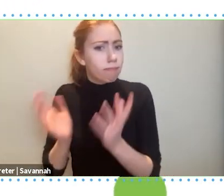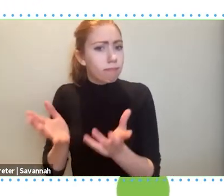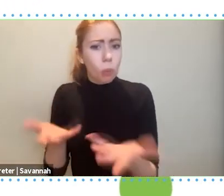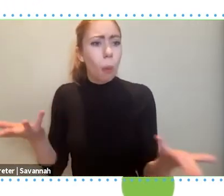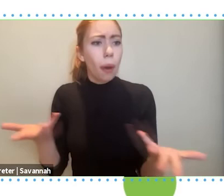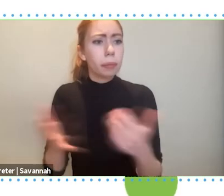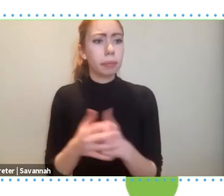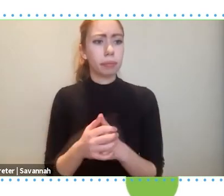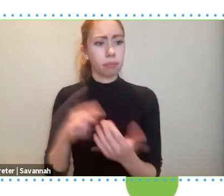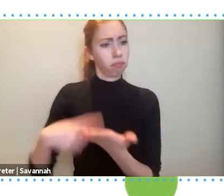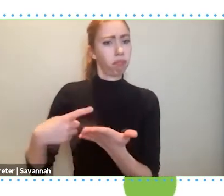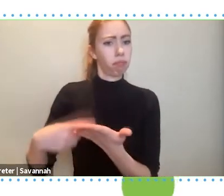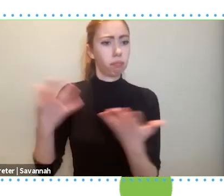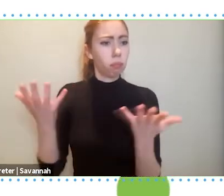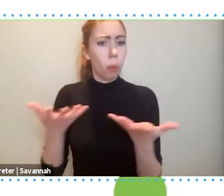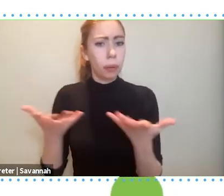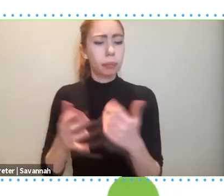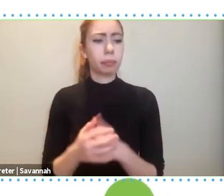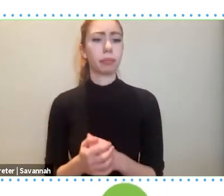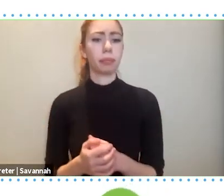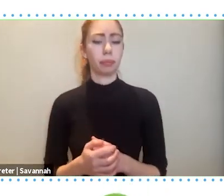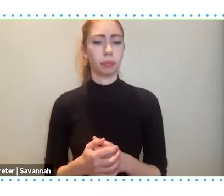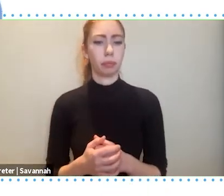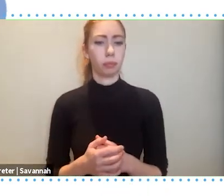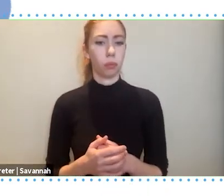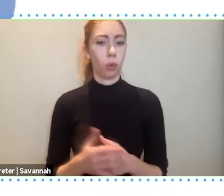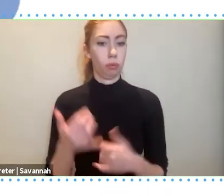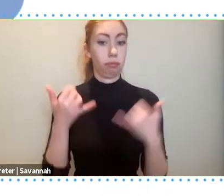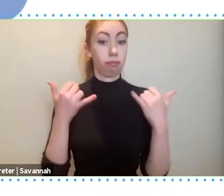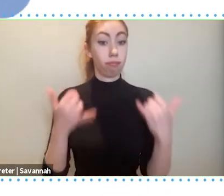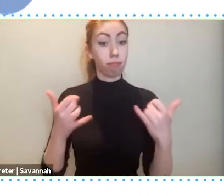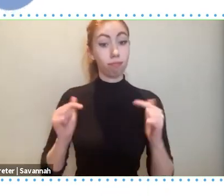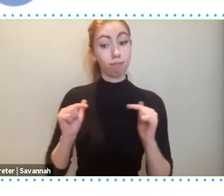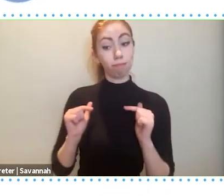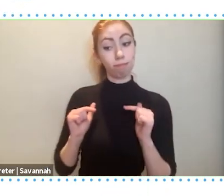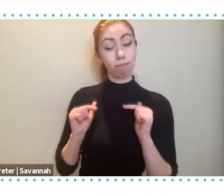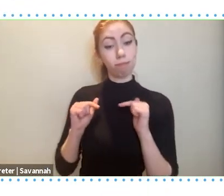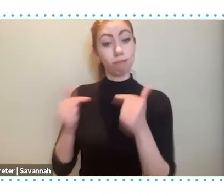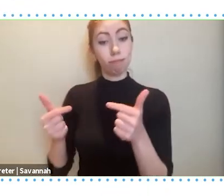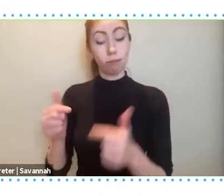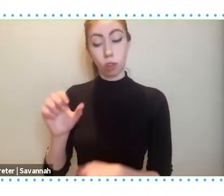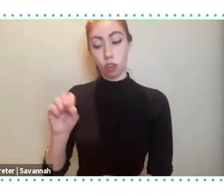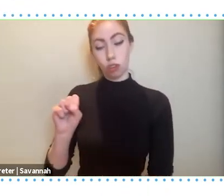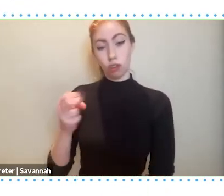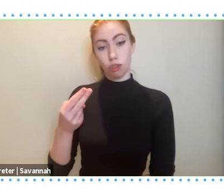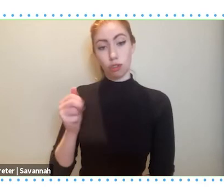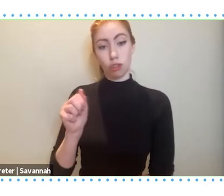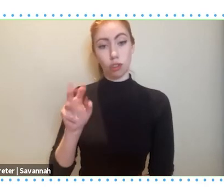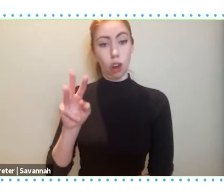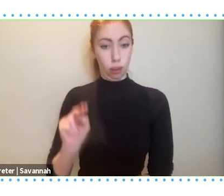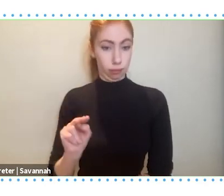over to Shawn to talk about what next in this report and in this research.